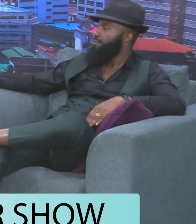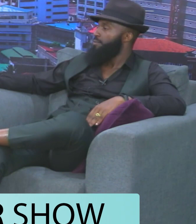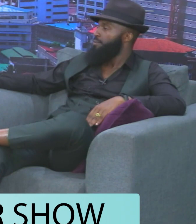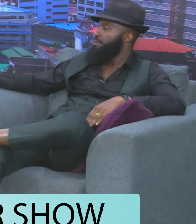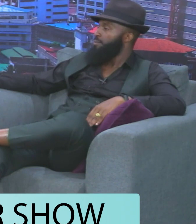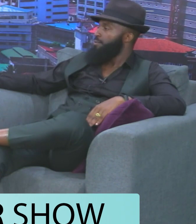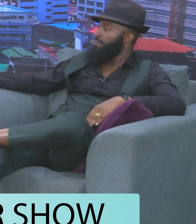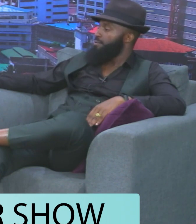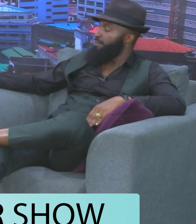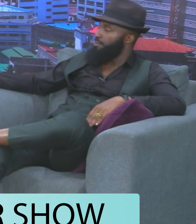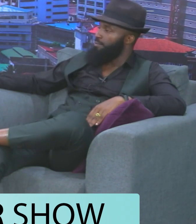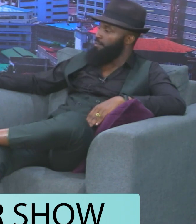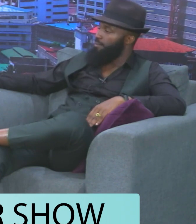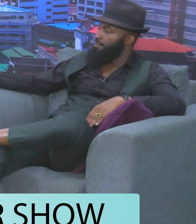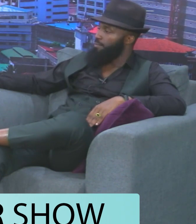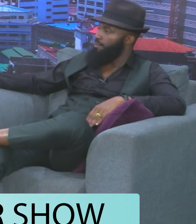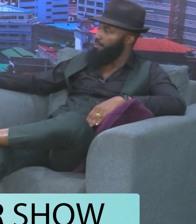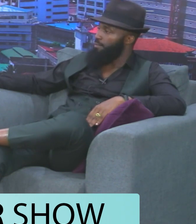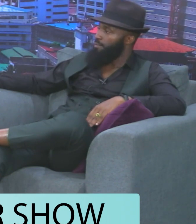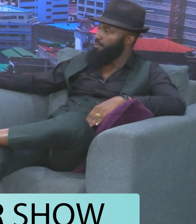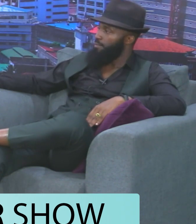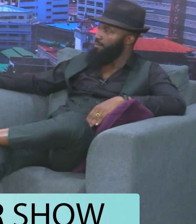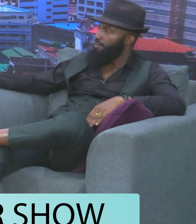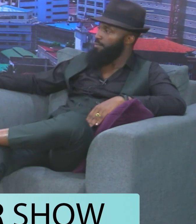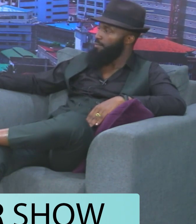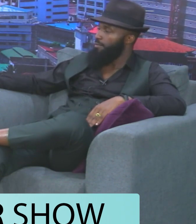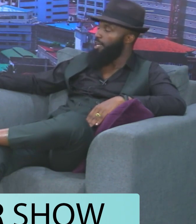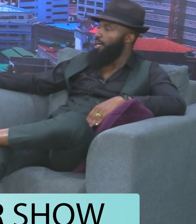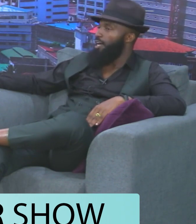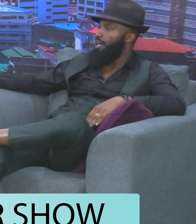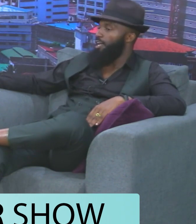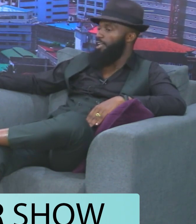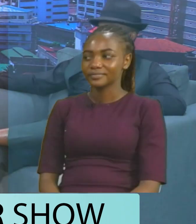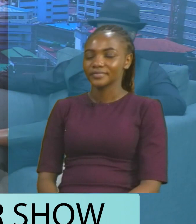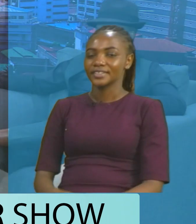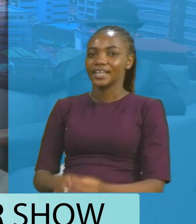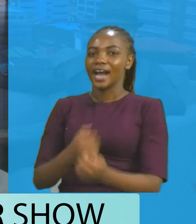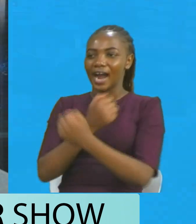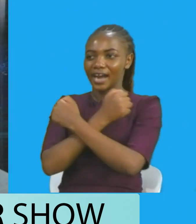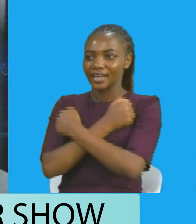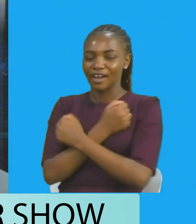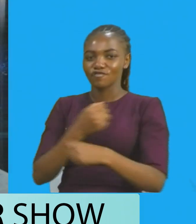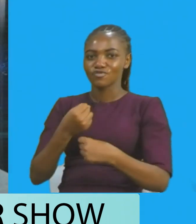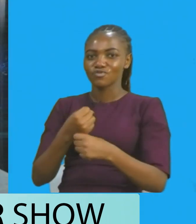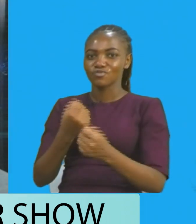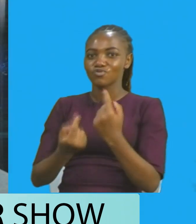what is something that's one thing that you have cooked and you have enjoyed? I love making